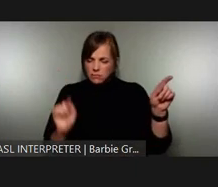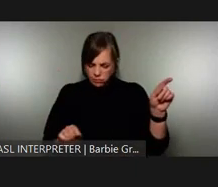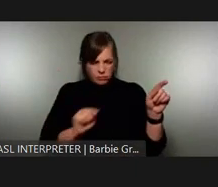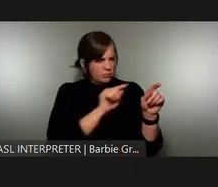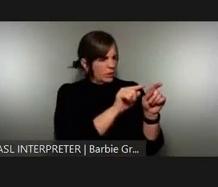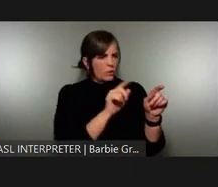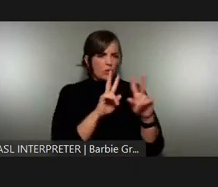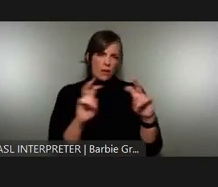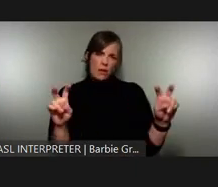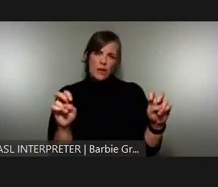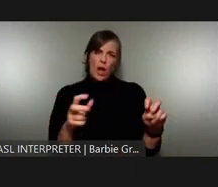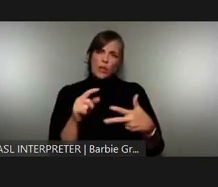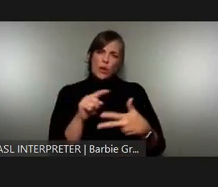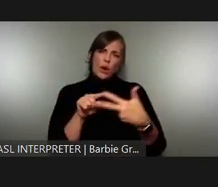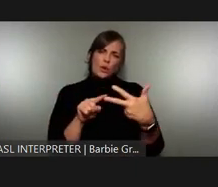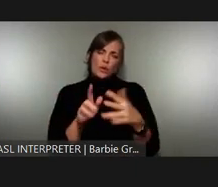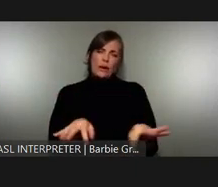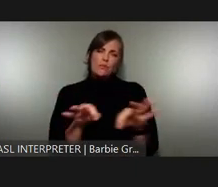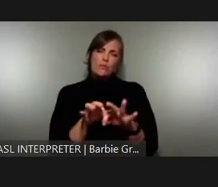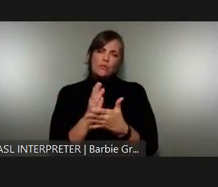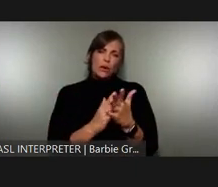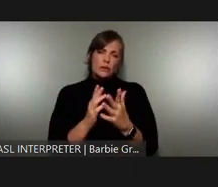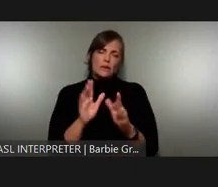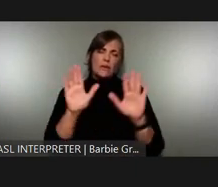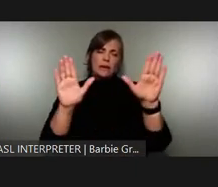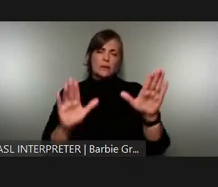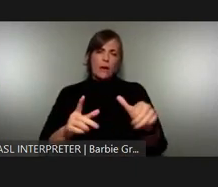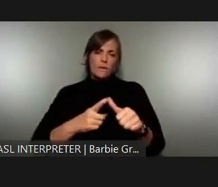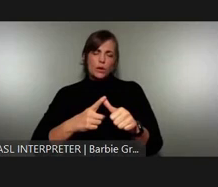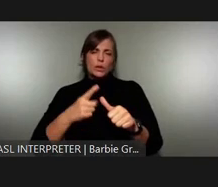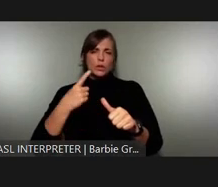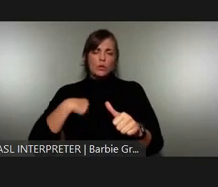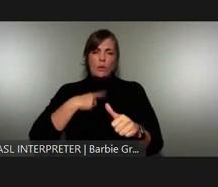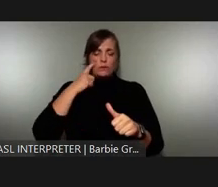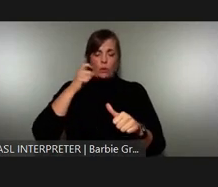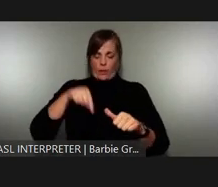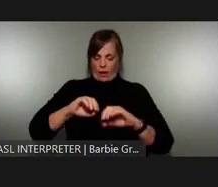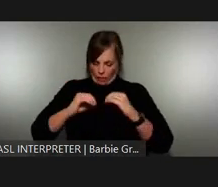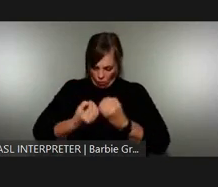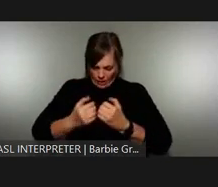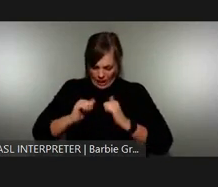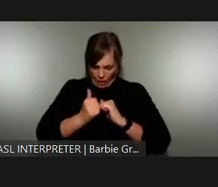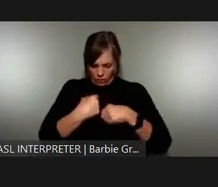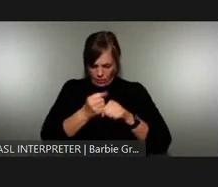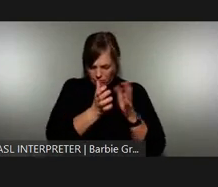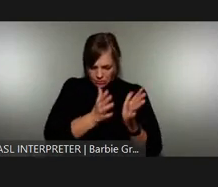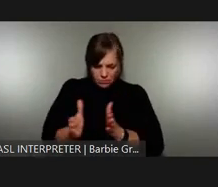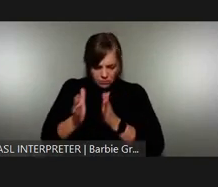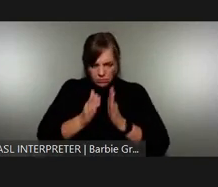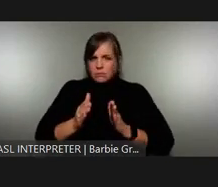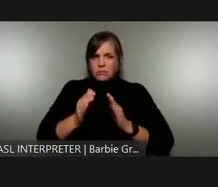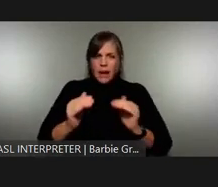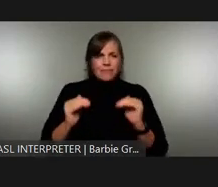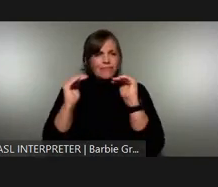of excellence. The first is thinking about organizational excellence. How do you align your